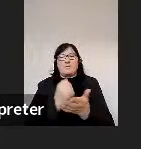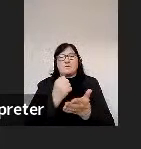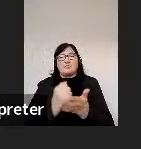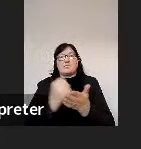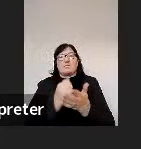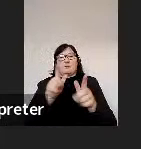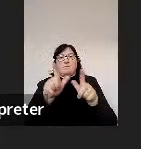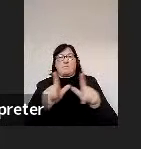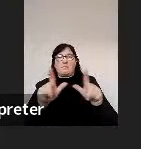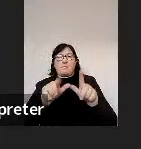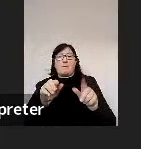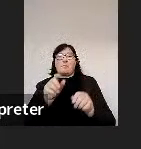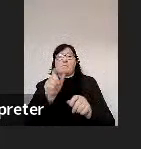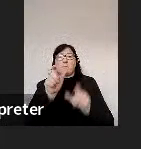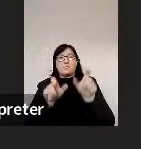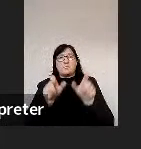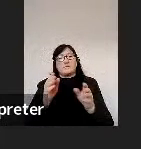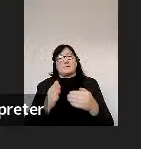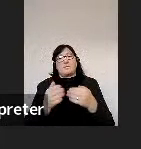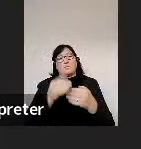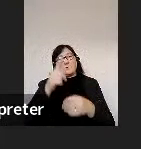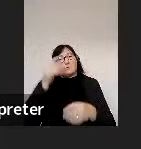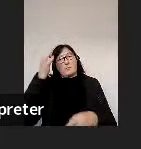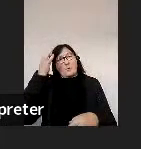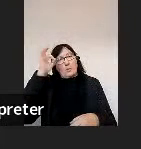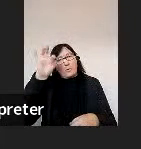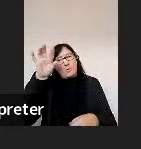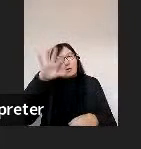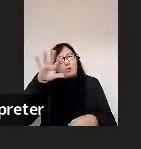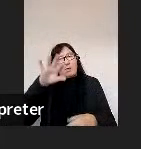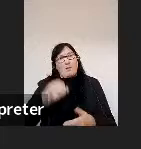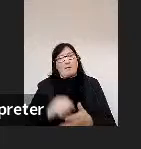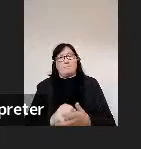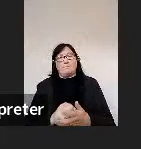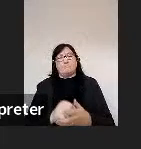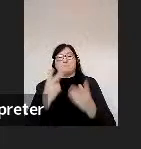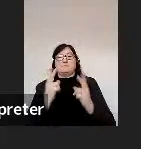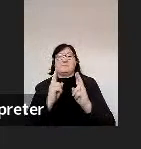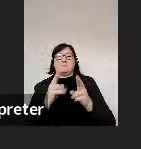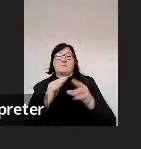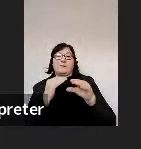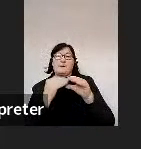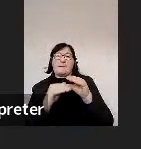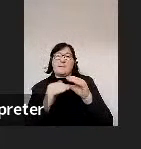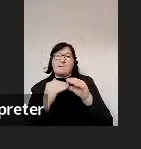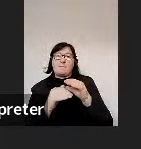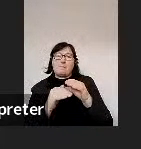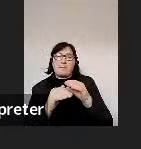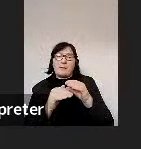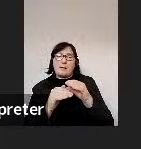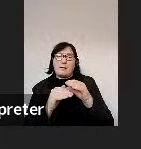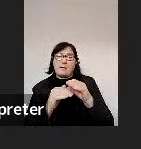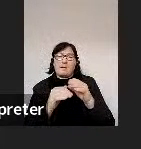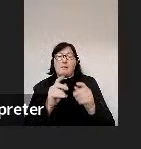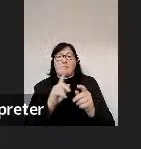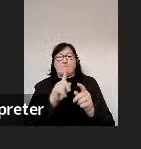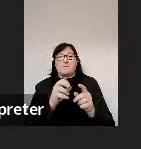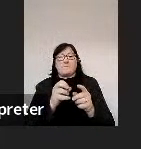Pretoria, they can send the email or their queries through the provided